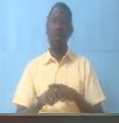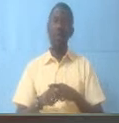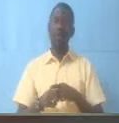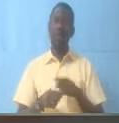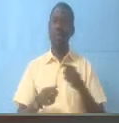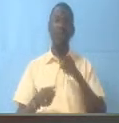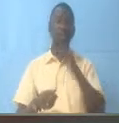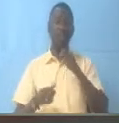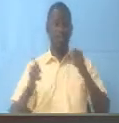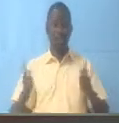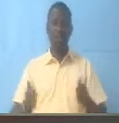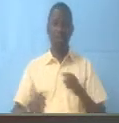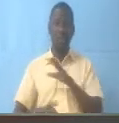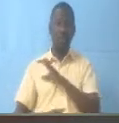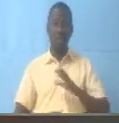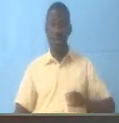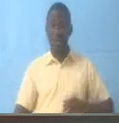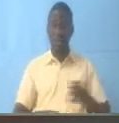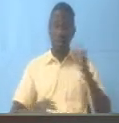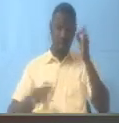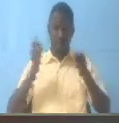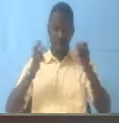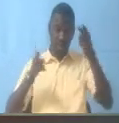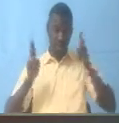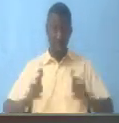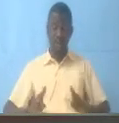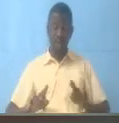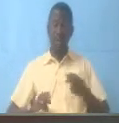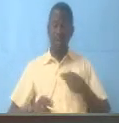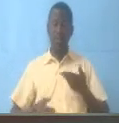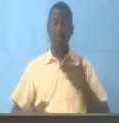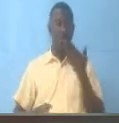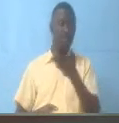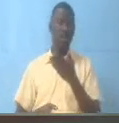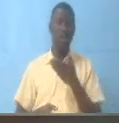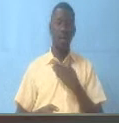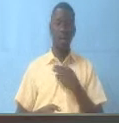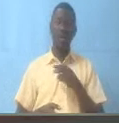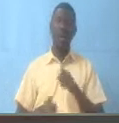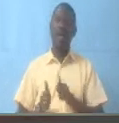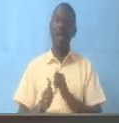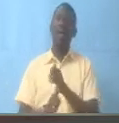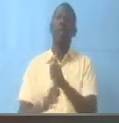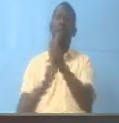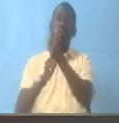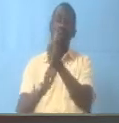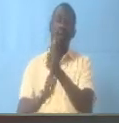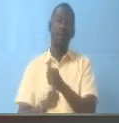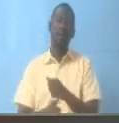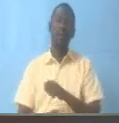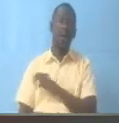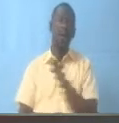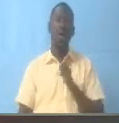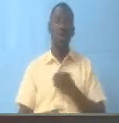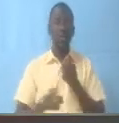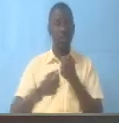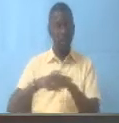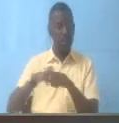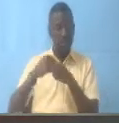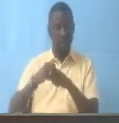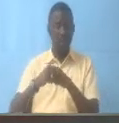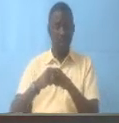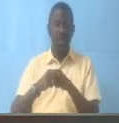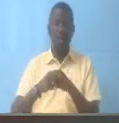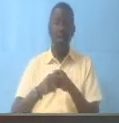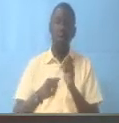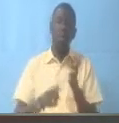Justice, and I was there next to him, assisting him. Really, the culture and our training